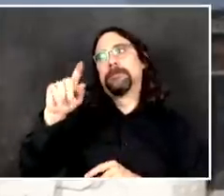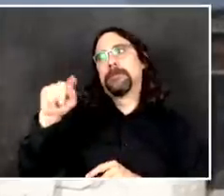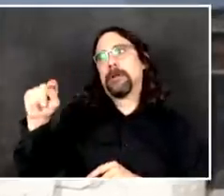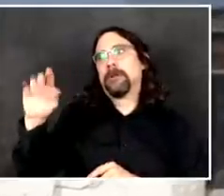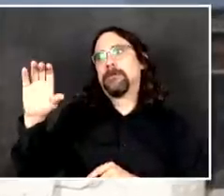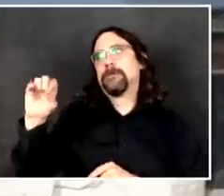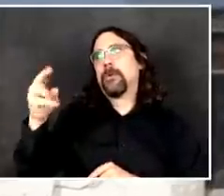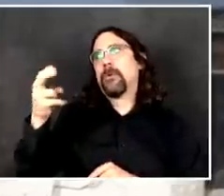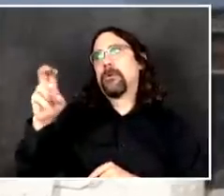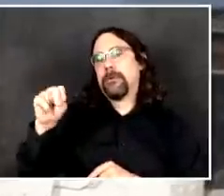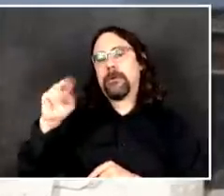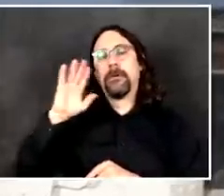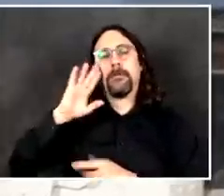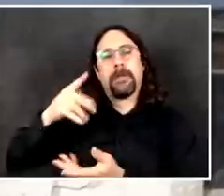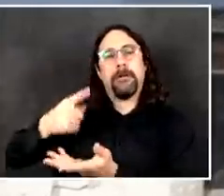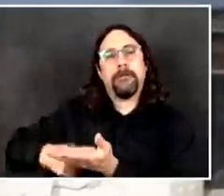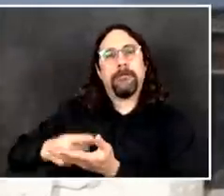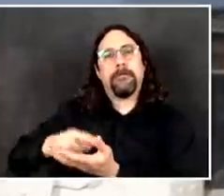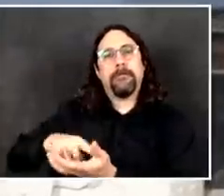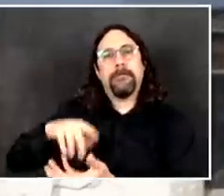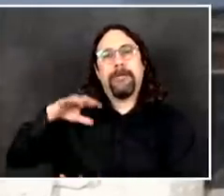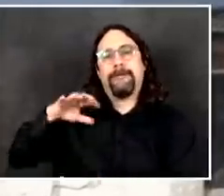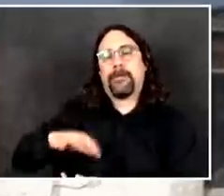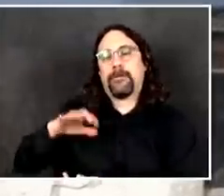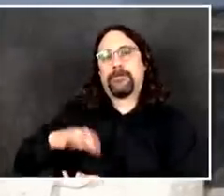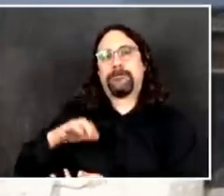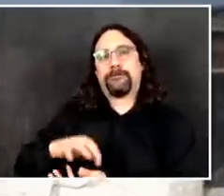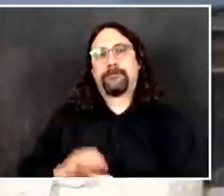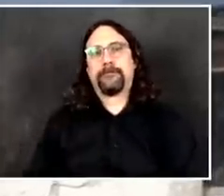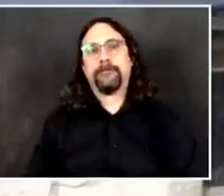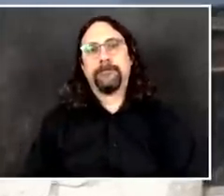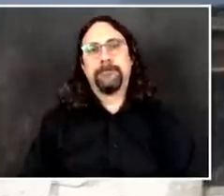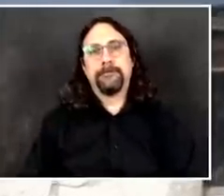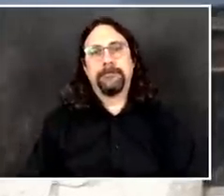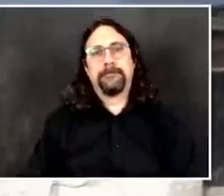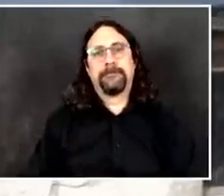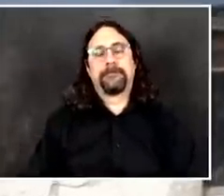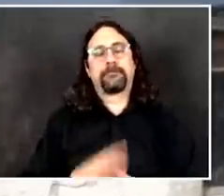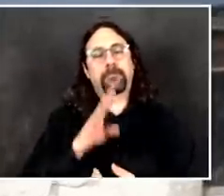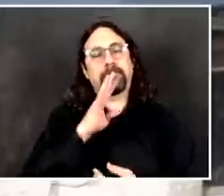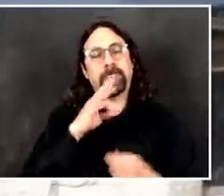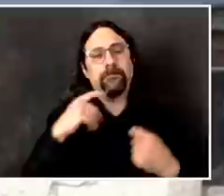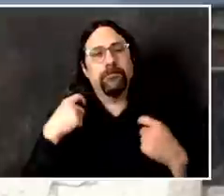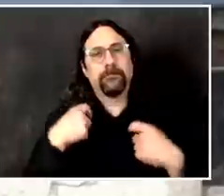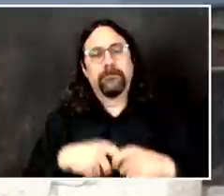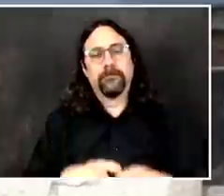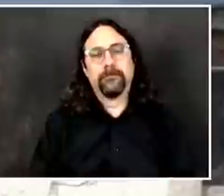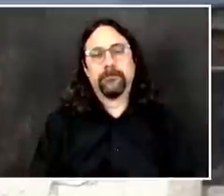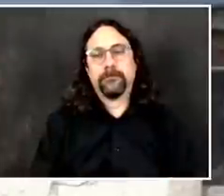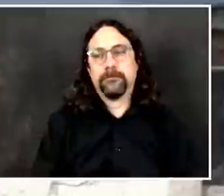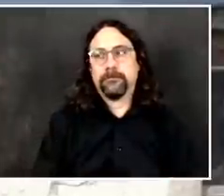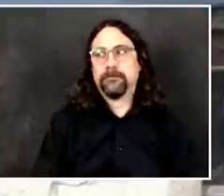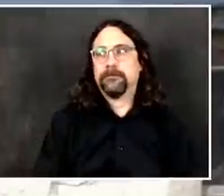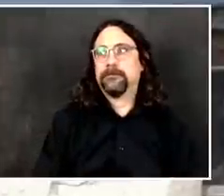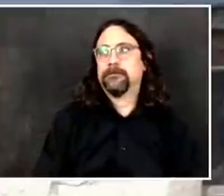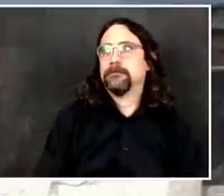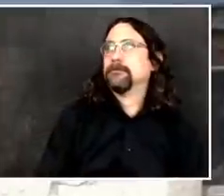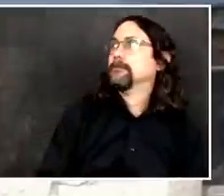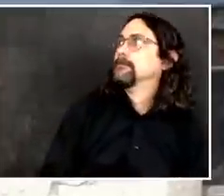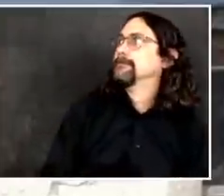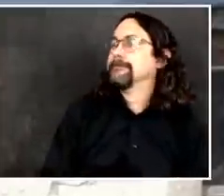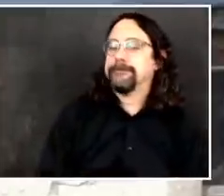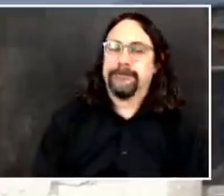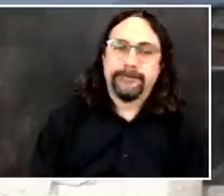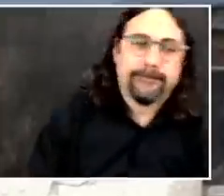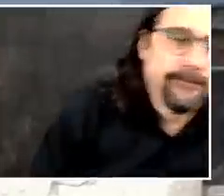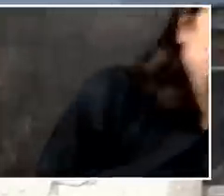En la ciudad de Nueva York, no esperamos ayuda. Aquí, le echamos